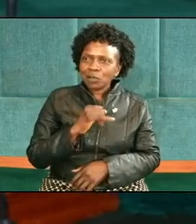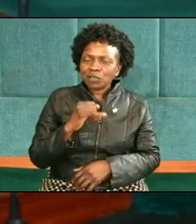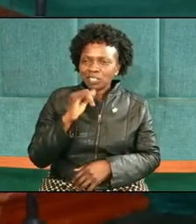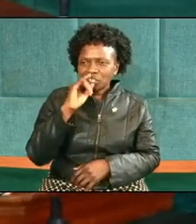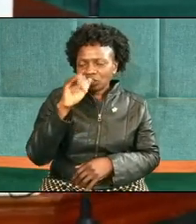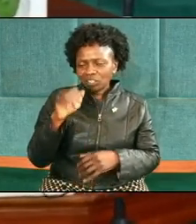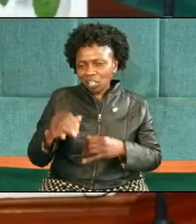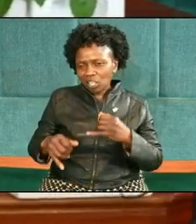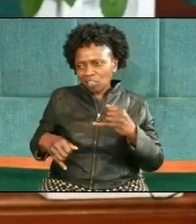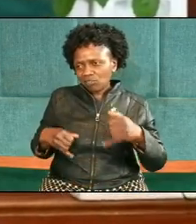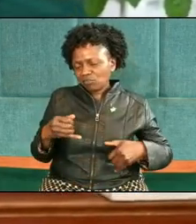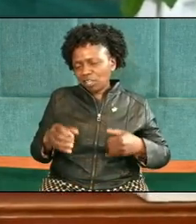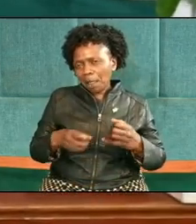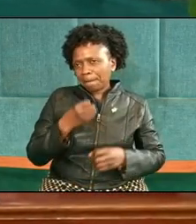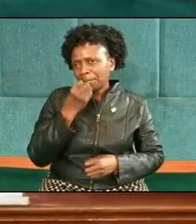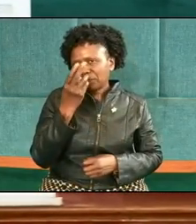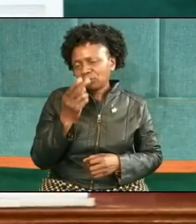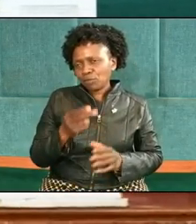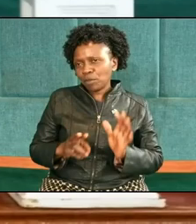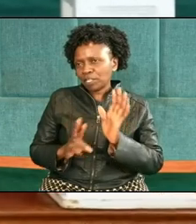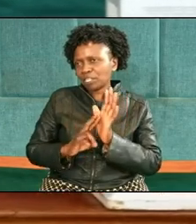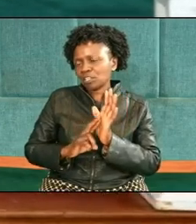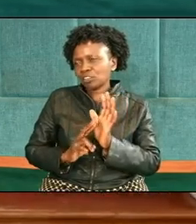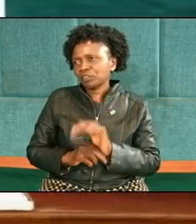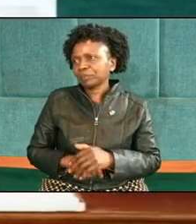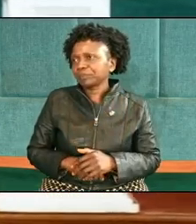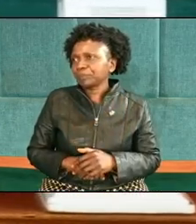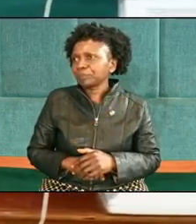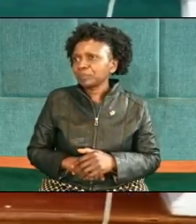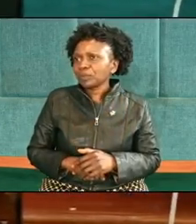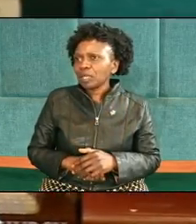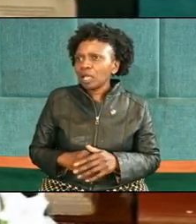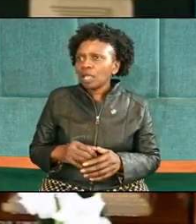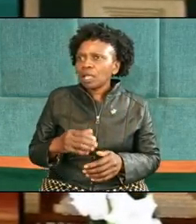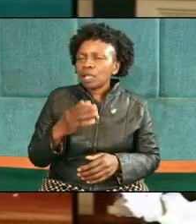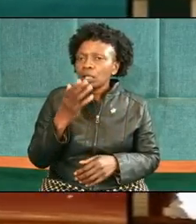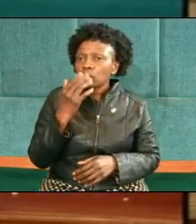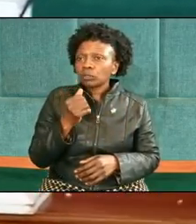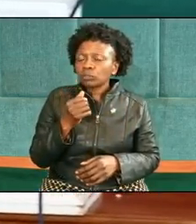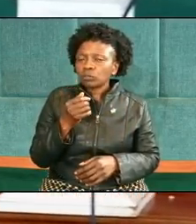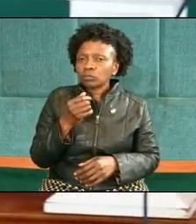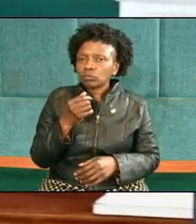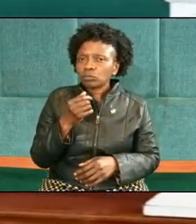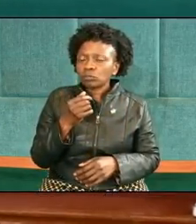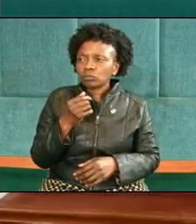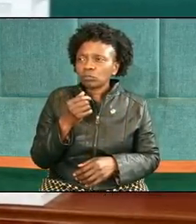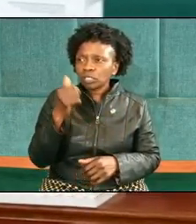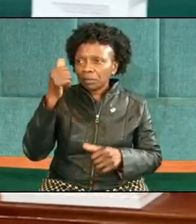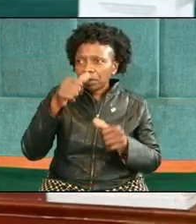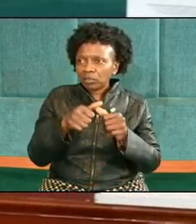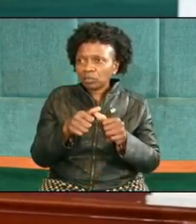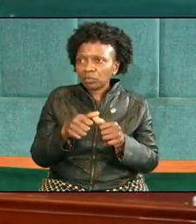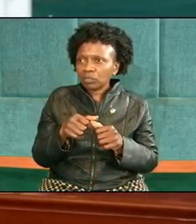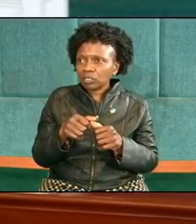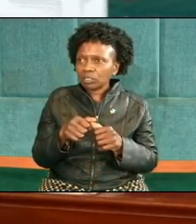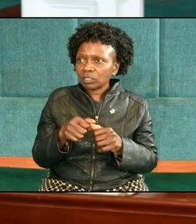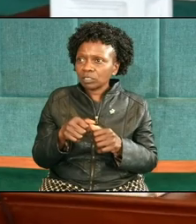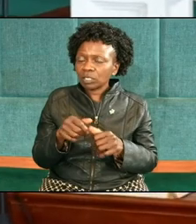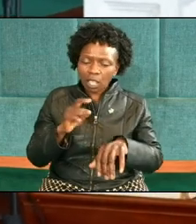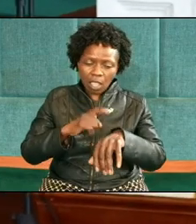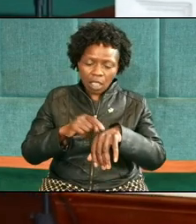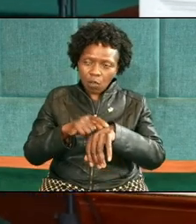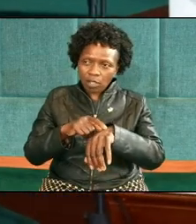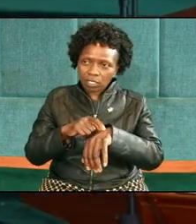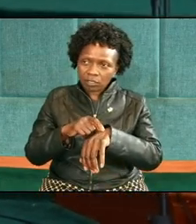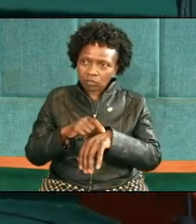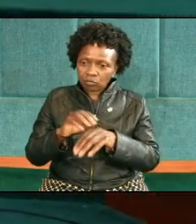enjoying that beautiful presentation. I really want to let you know the hours that you put in for rehearsal was